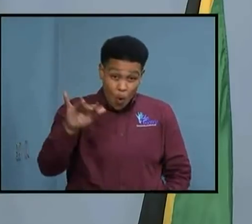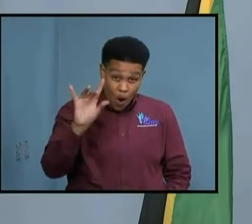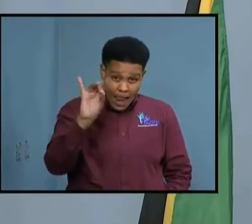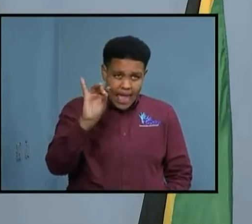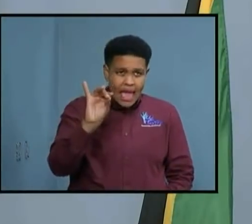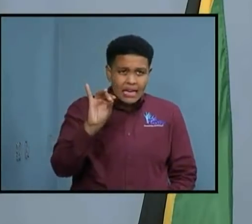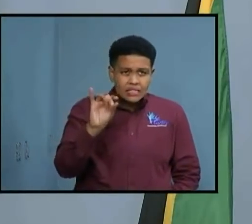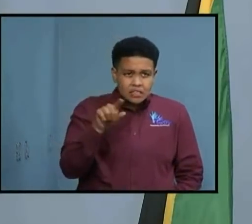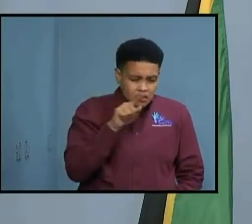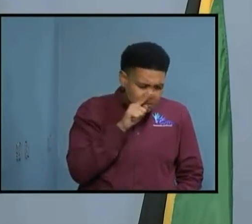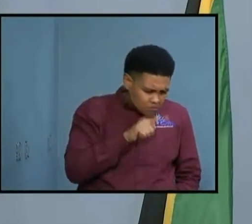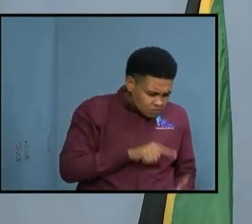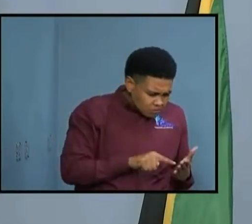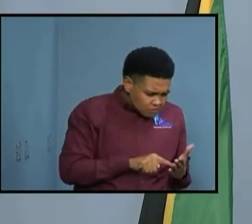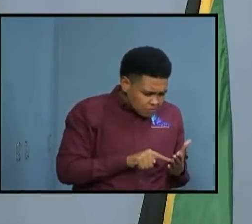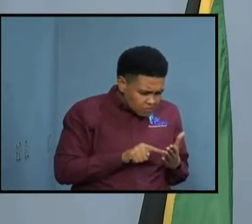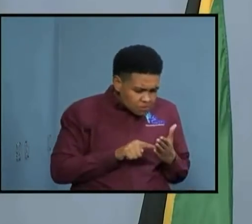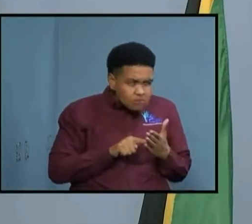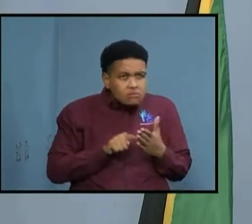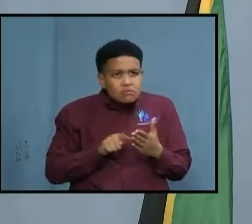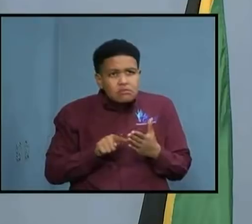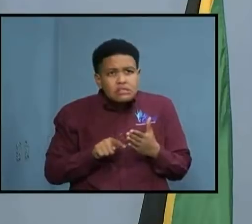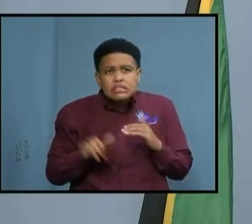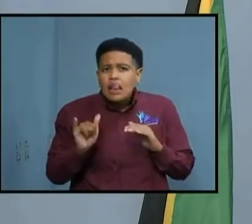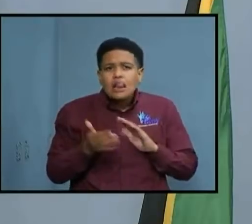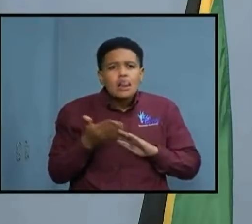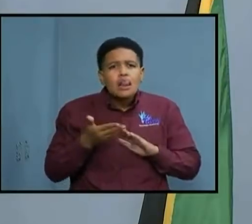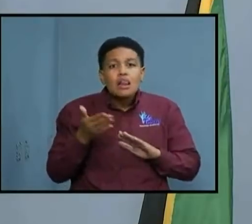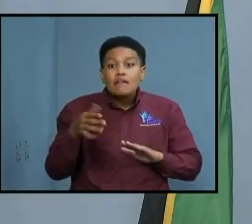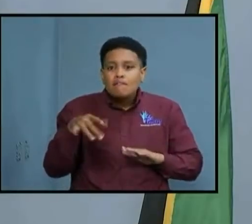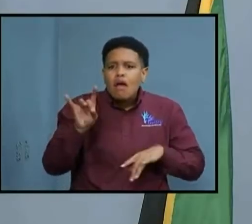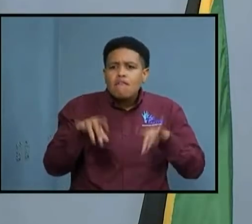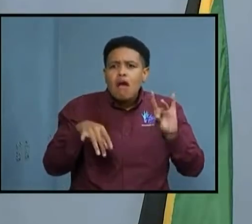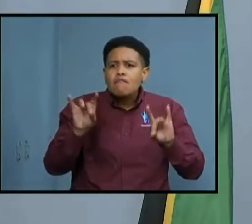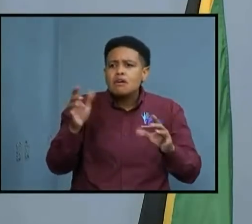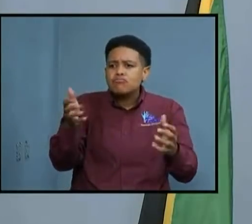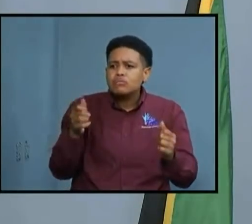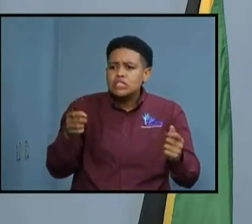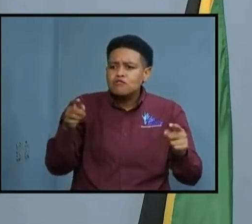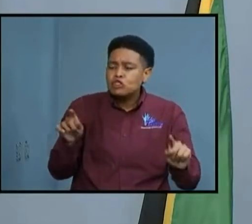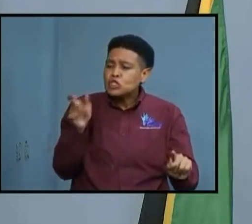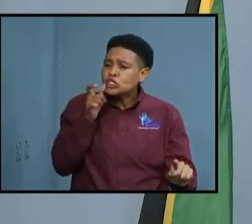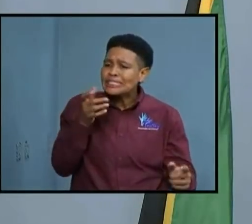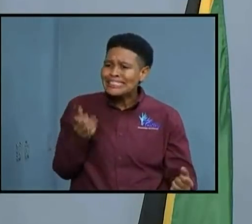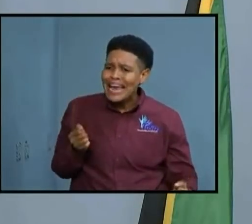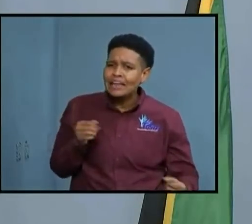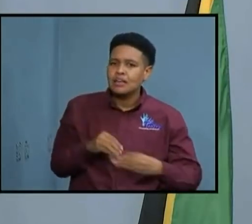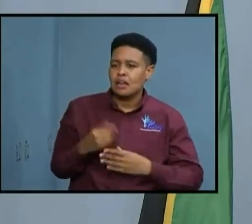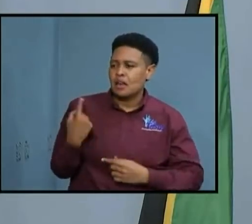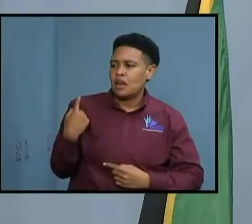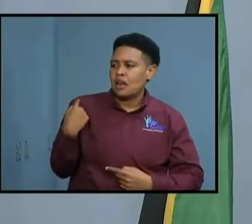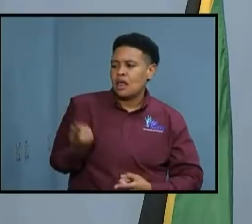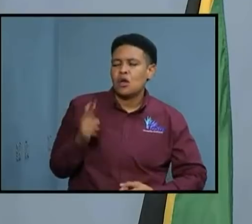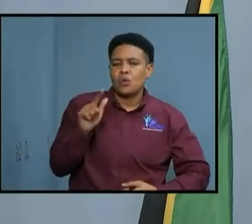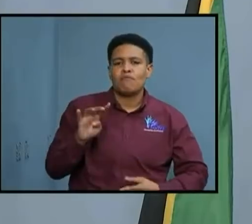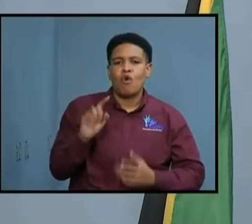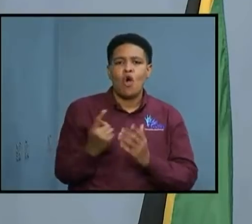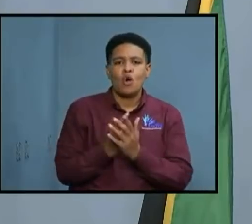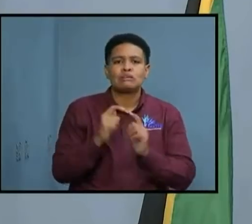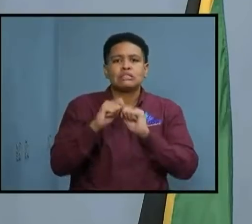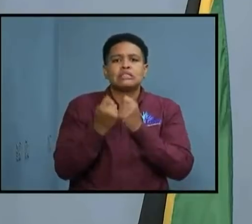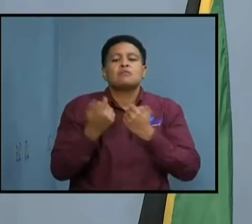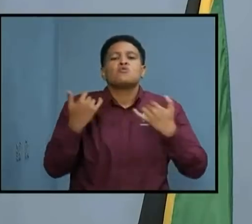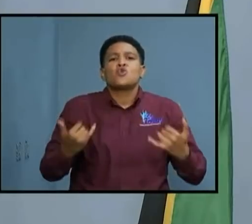and really what that means is that having discovered the cases, just received the results in the last 24 hours, the team would have